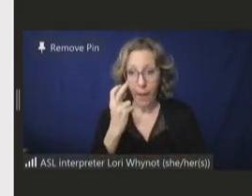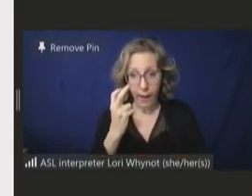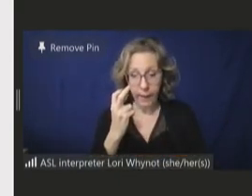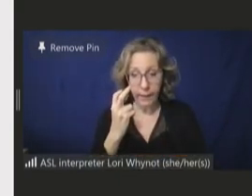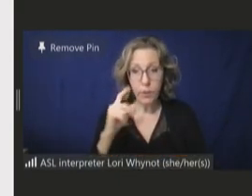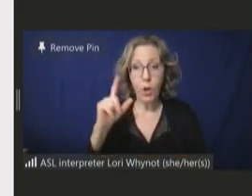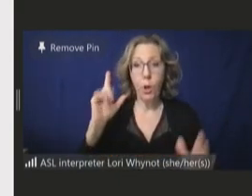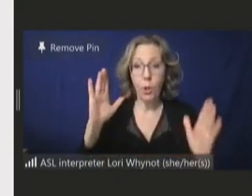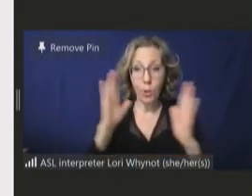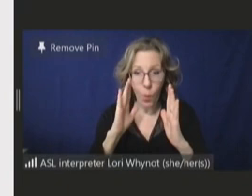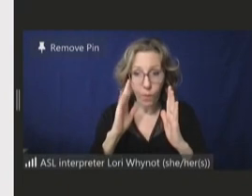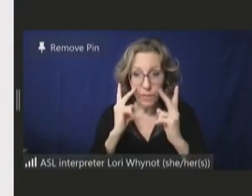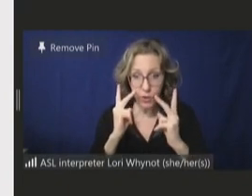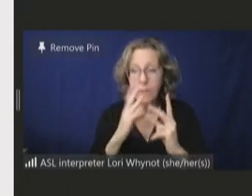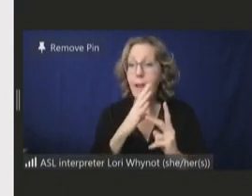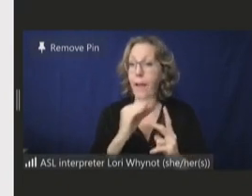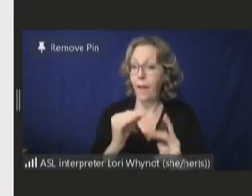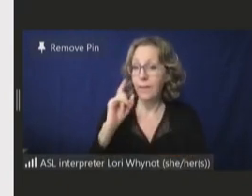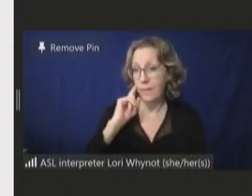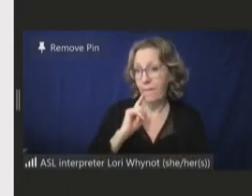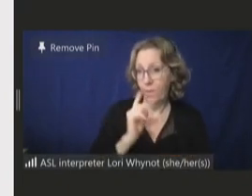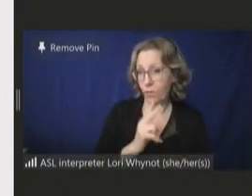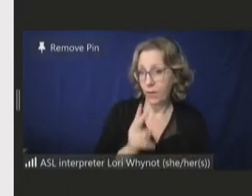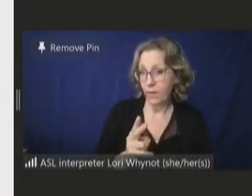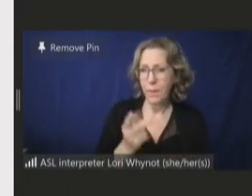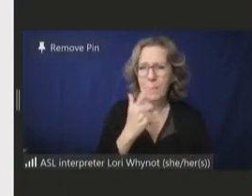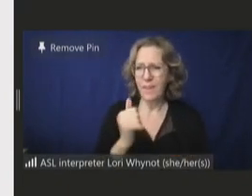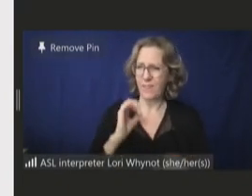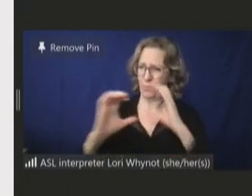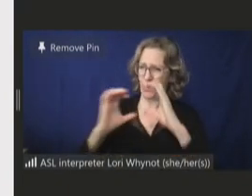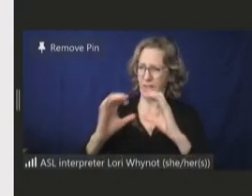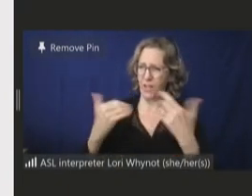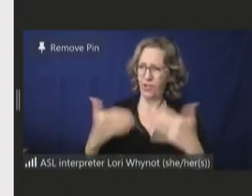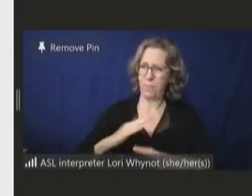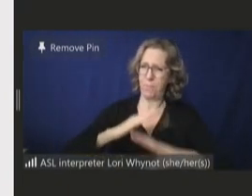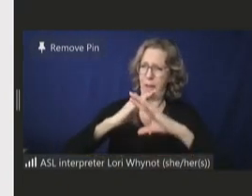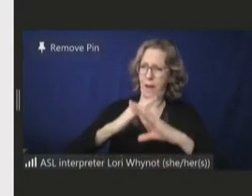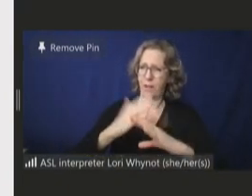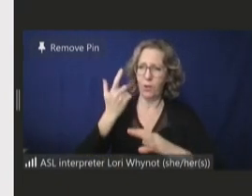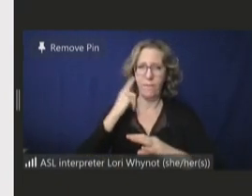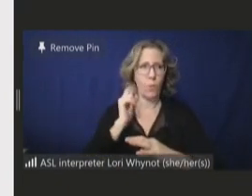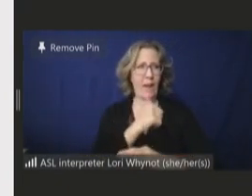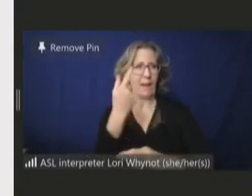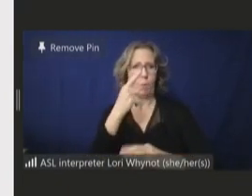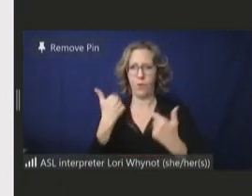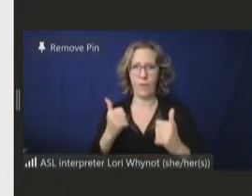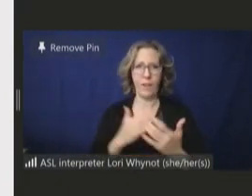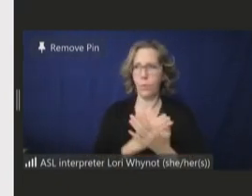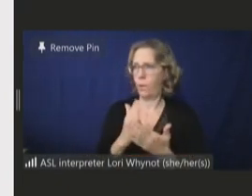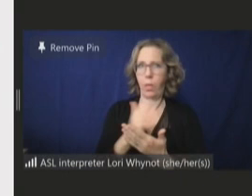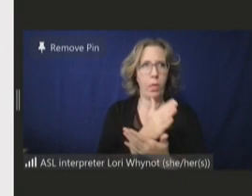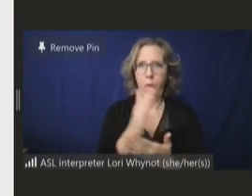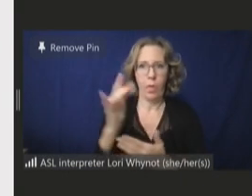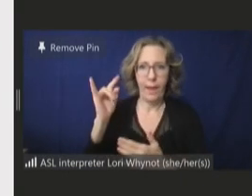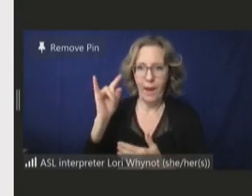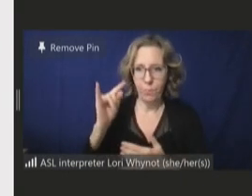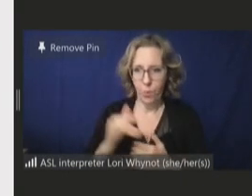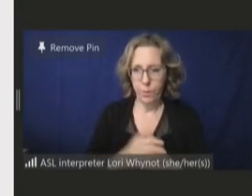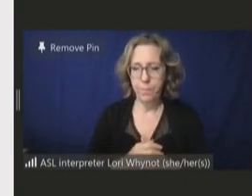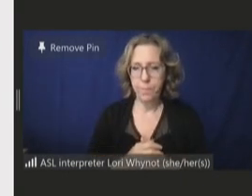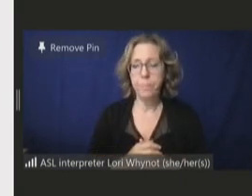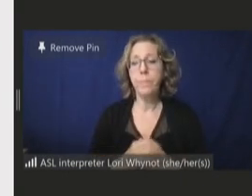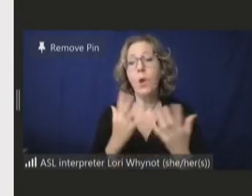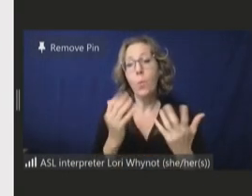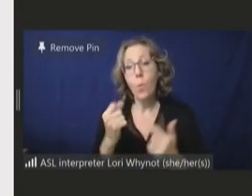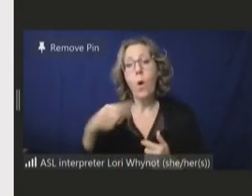because communication is a huge barrier when it comes to navigating airports. We also want to have them look at creating